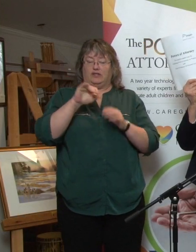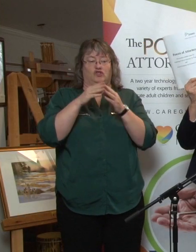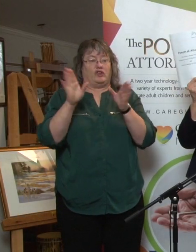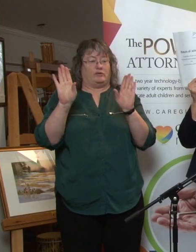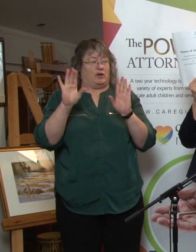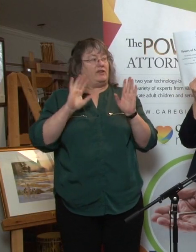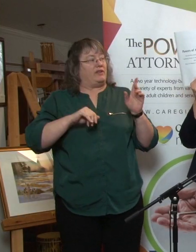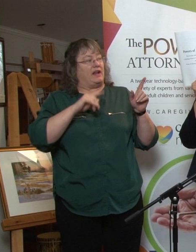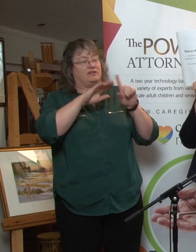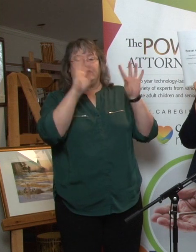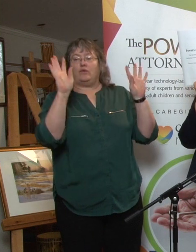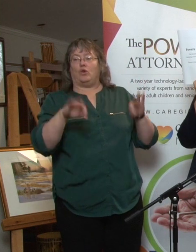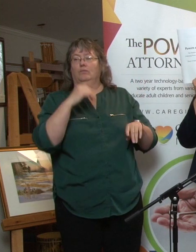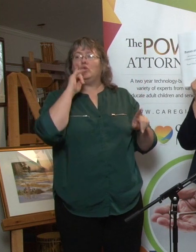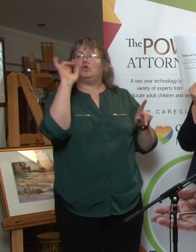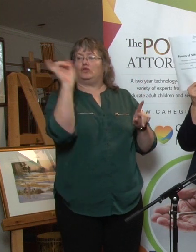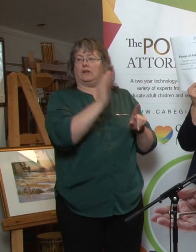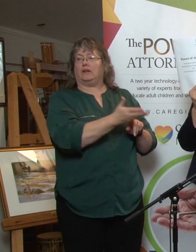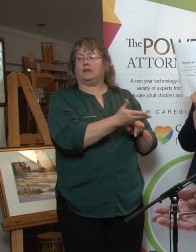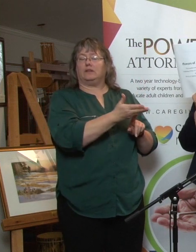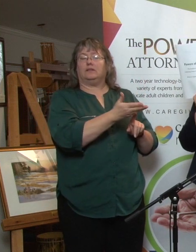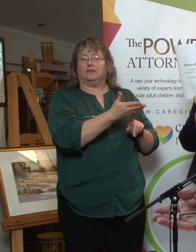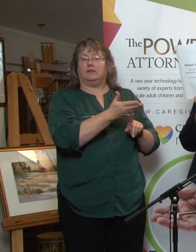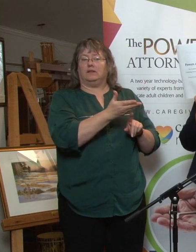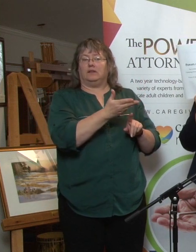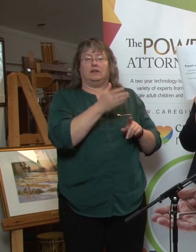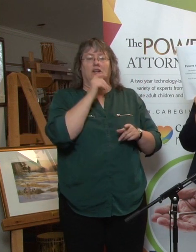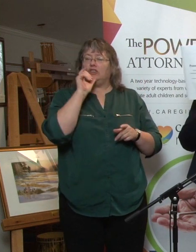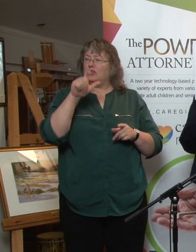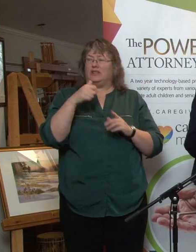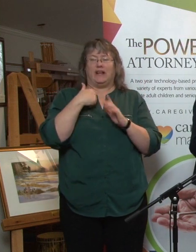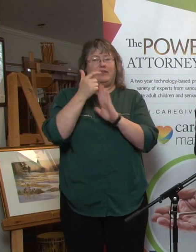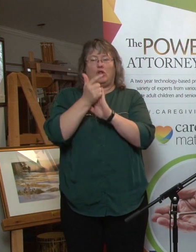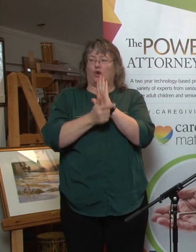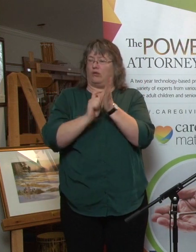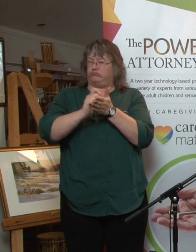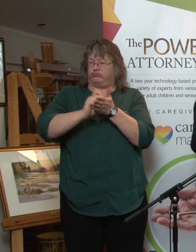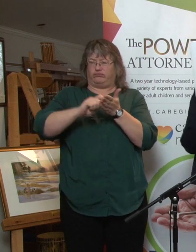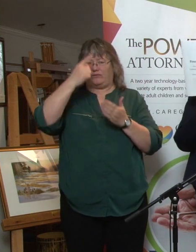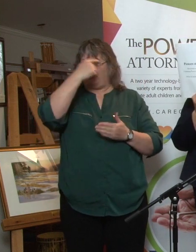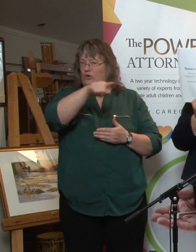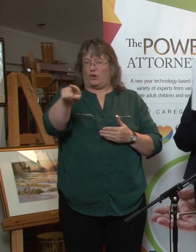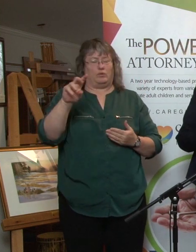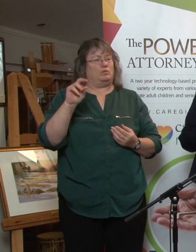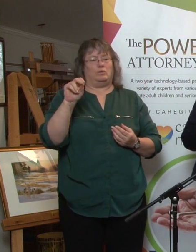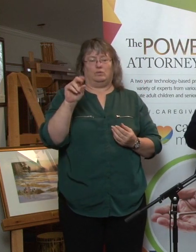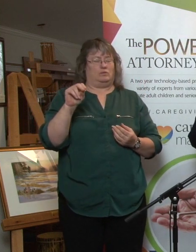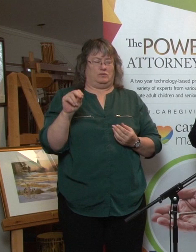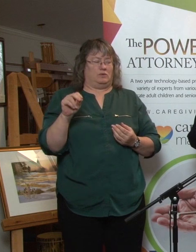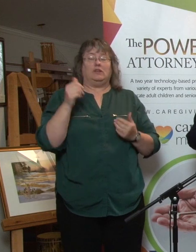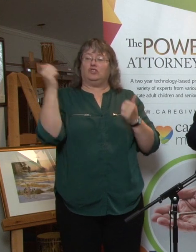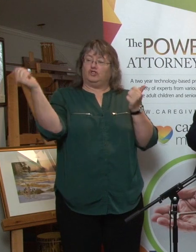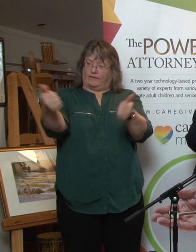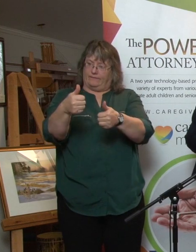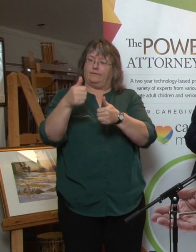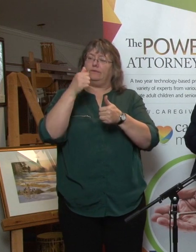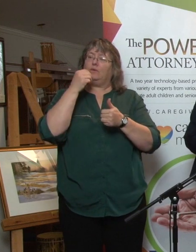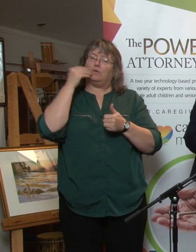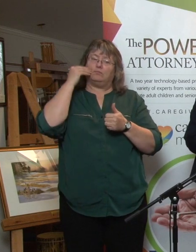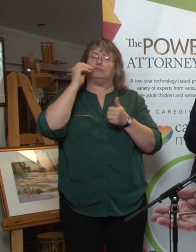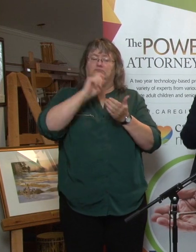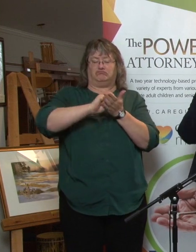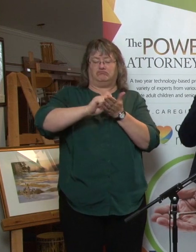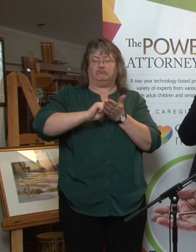looks like. Anyone can get them. You don't necessarily have to have a lawyer do it. We talked about this in a minute. You can do it yourself. Fill it